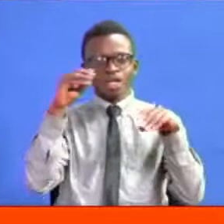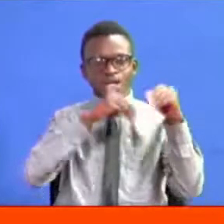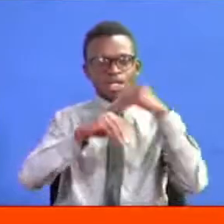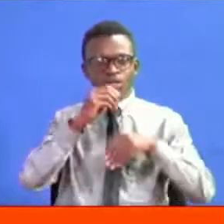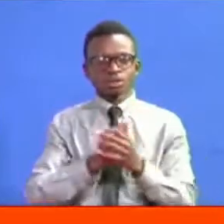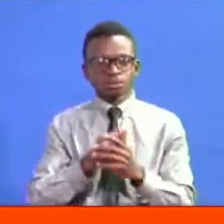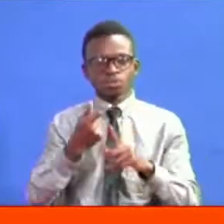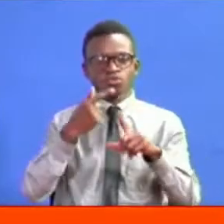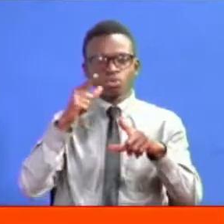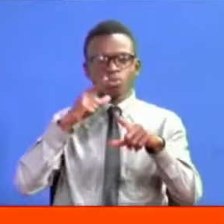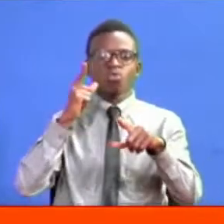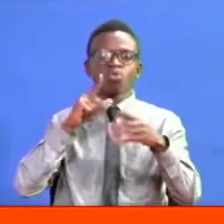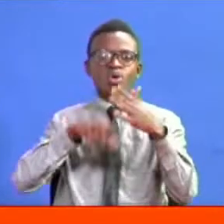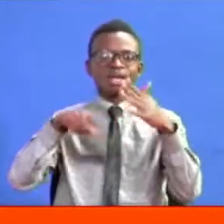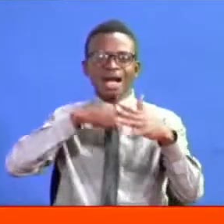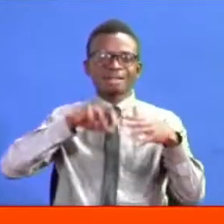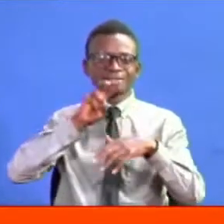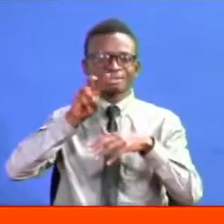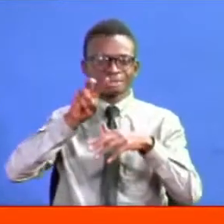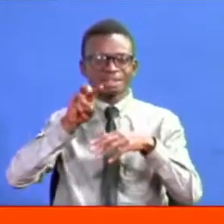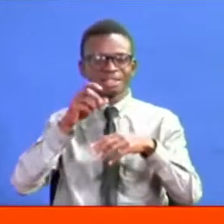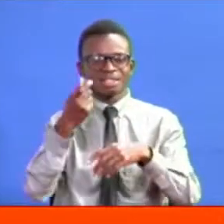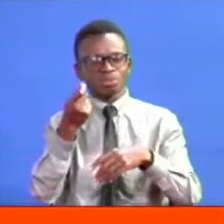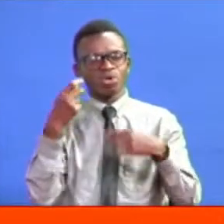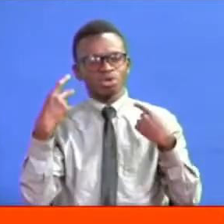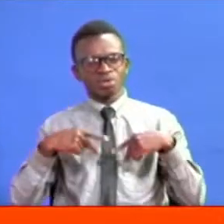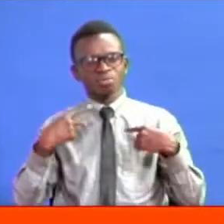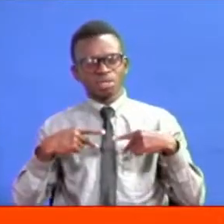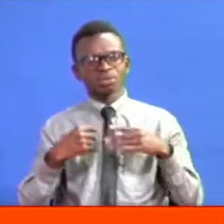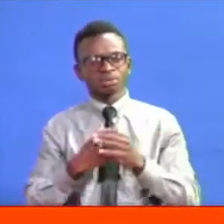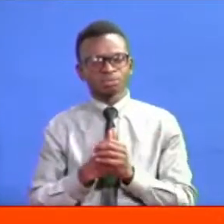seeing, a small but significant minority of citizens reported